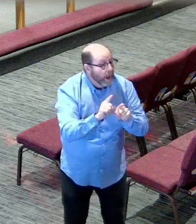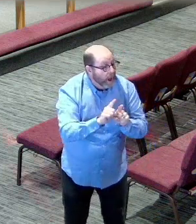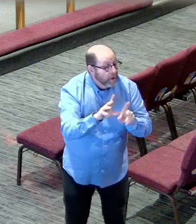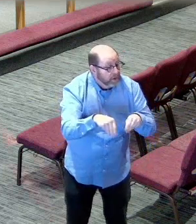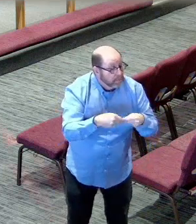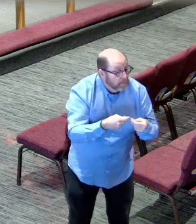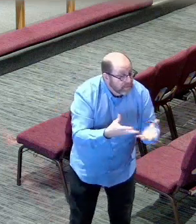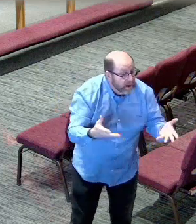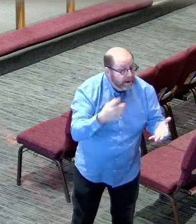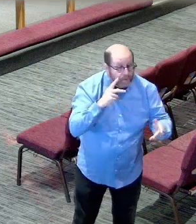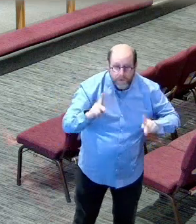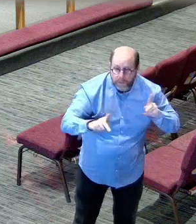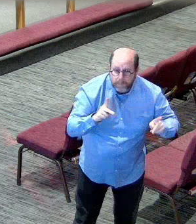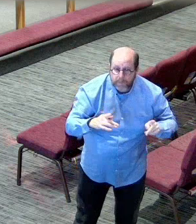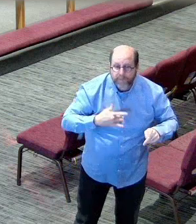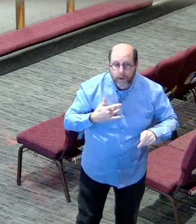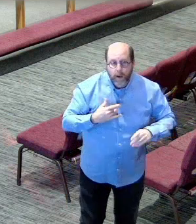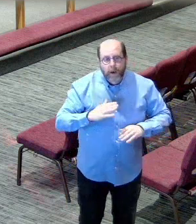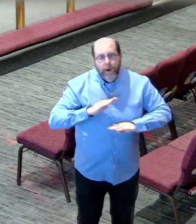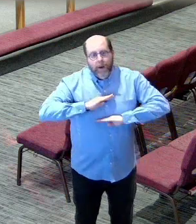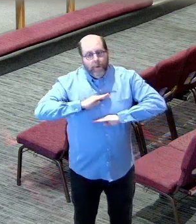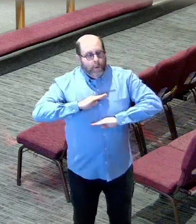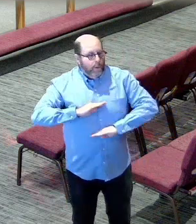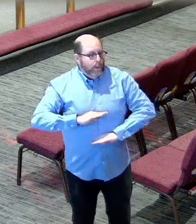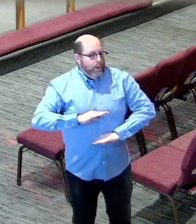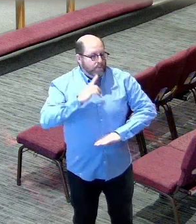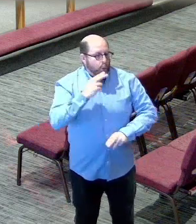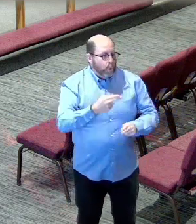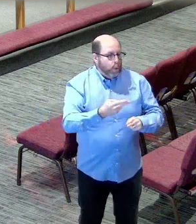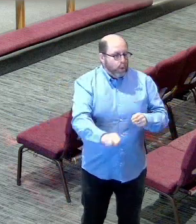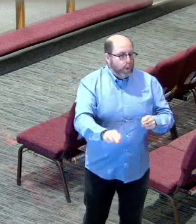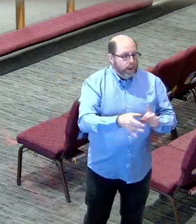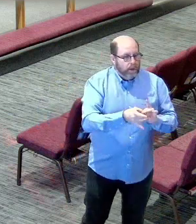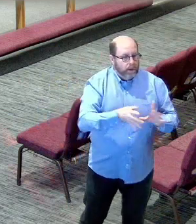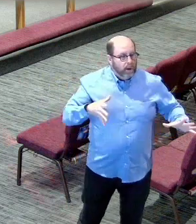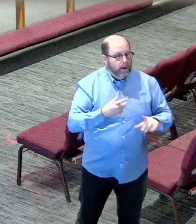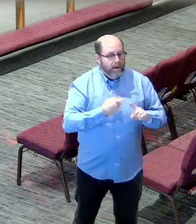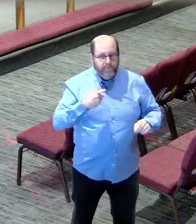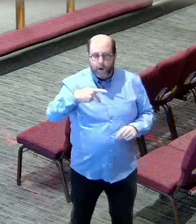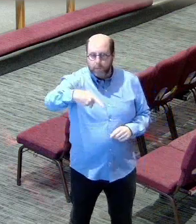provided for the people assurances for a quick release from purgatory.